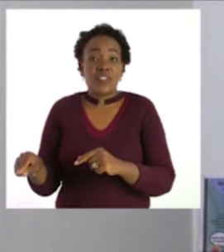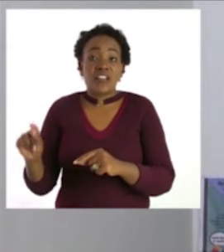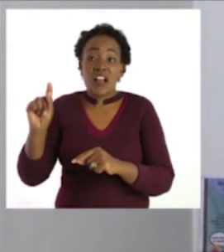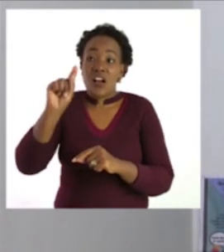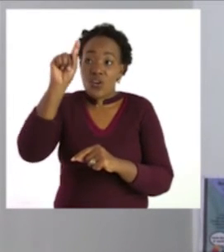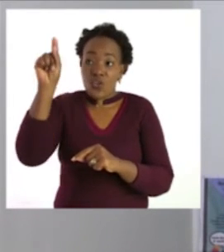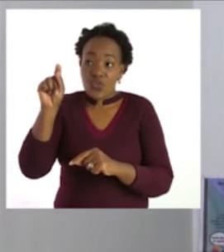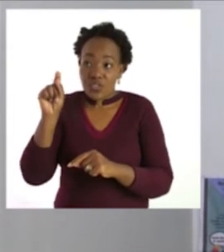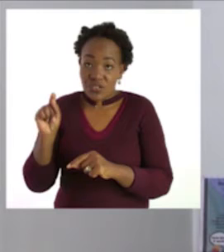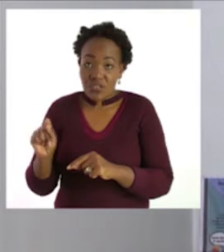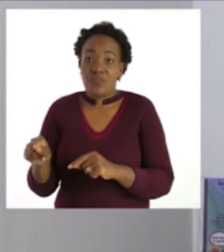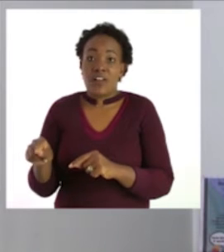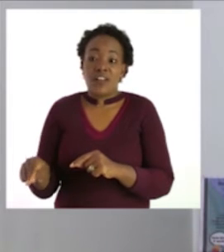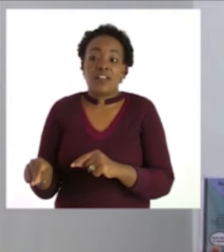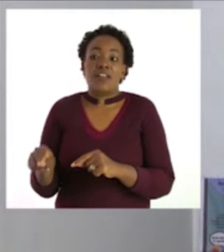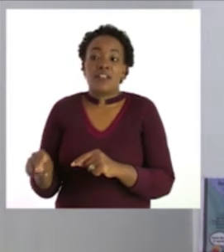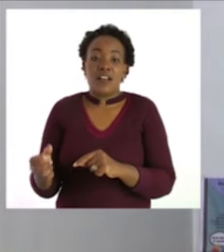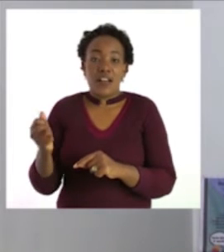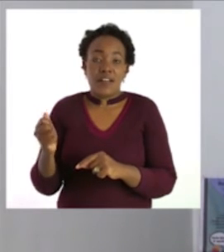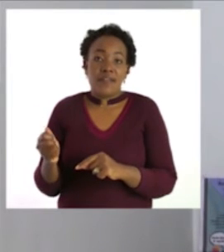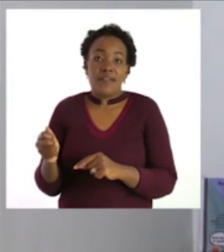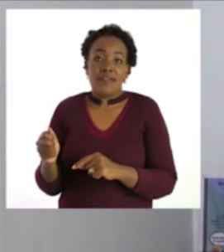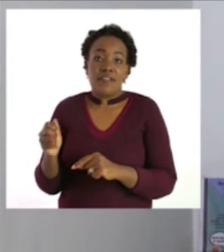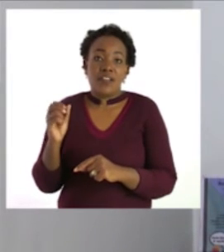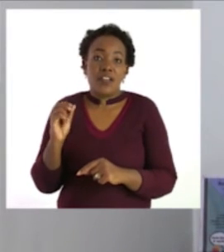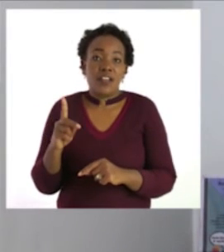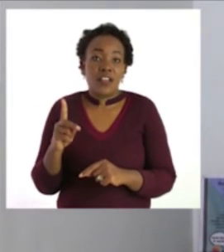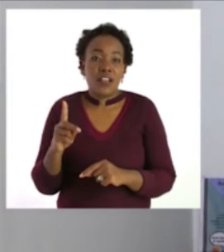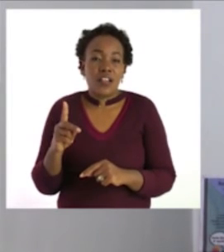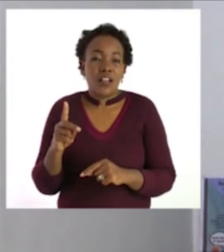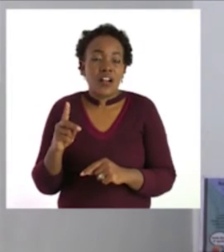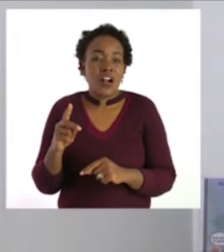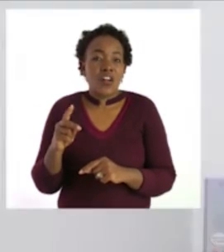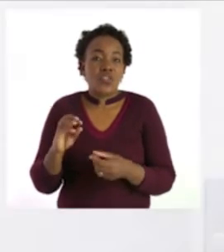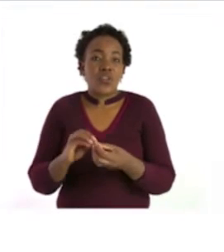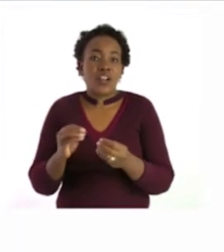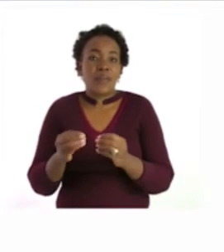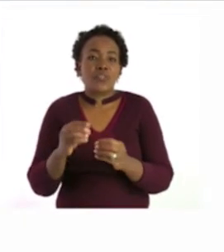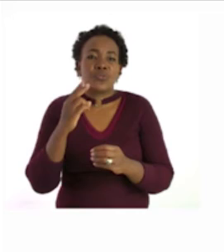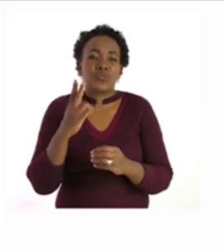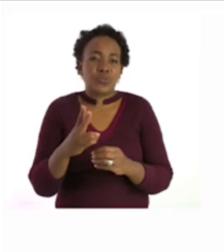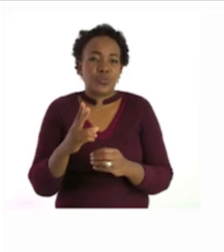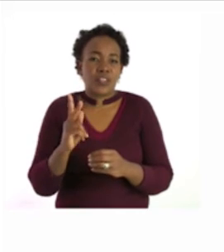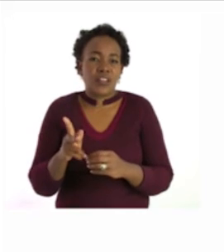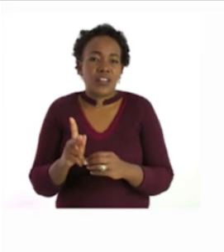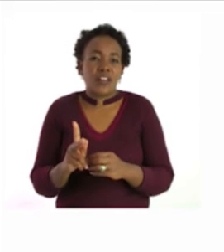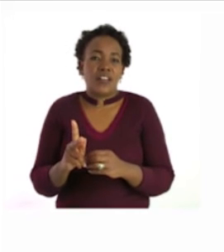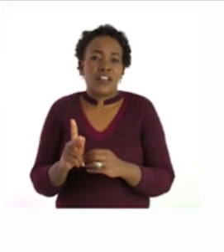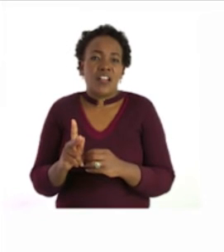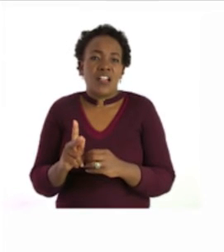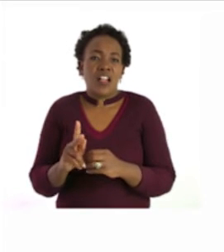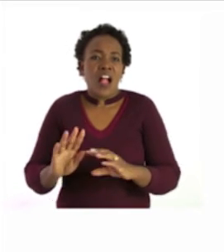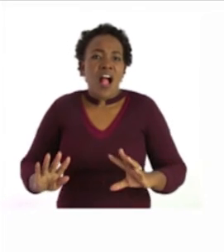put a question mark, okay? Let's do number 2 together.